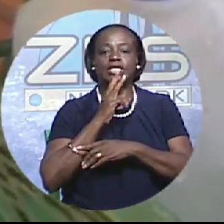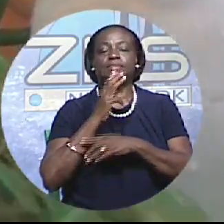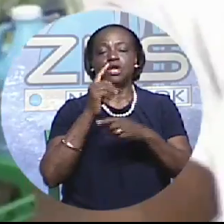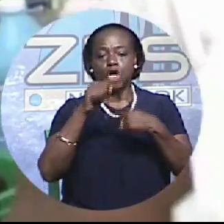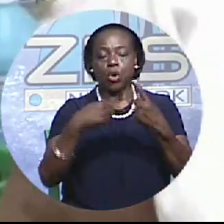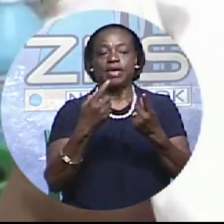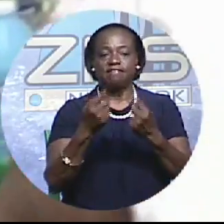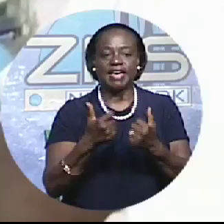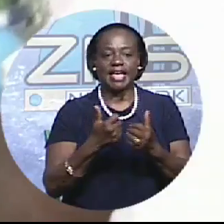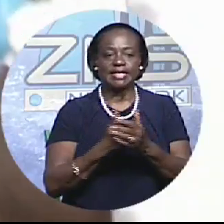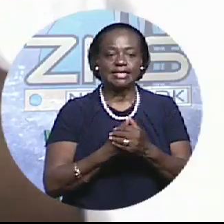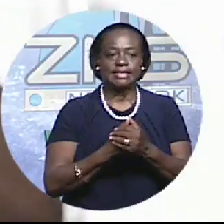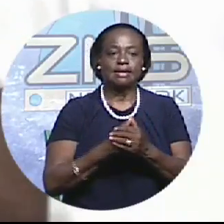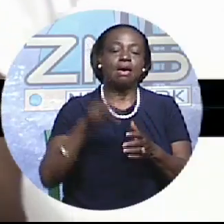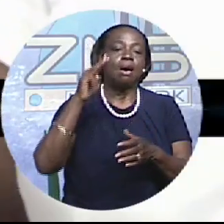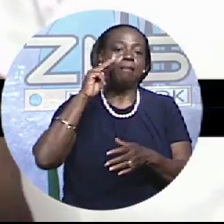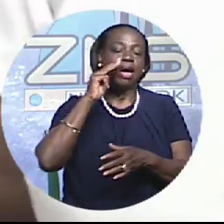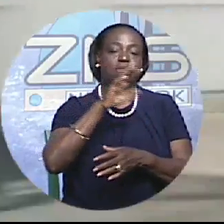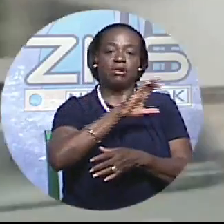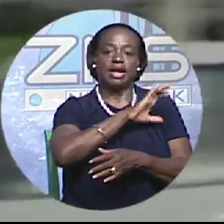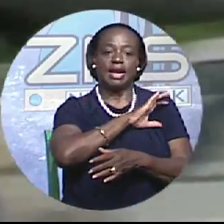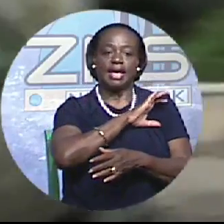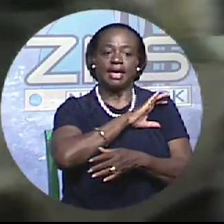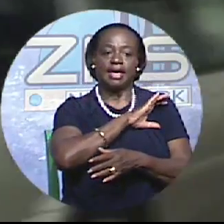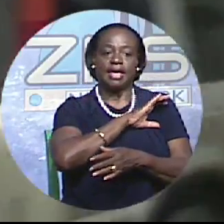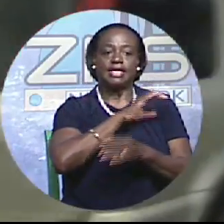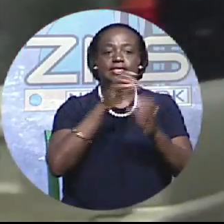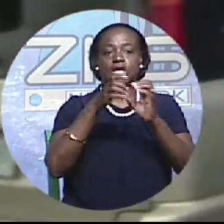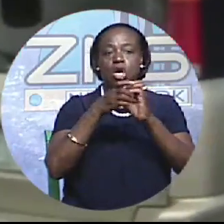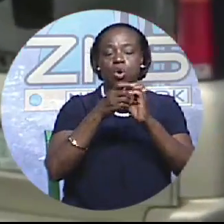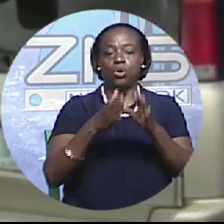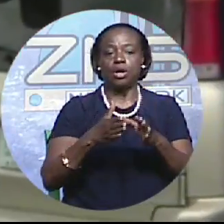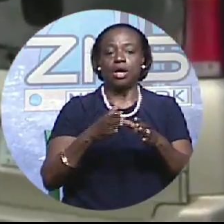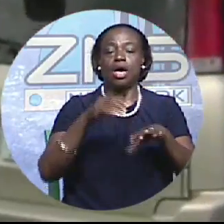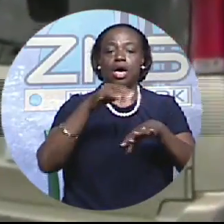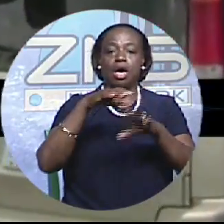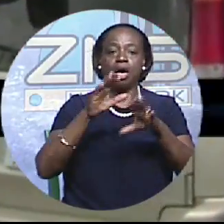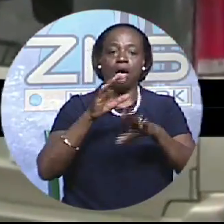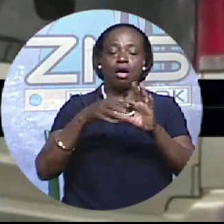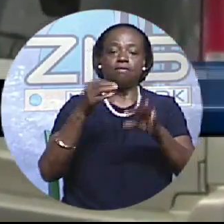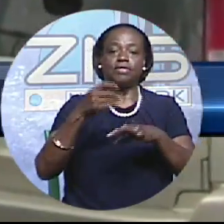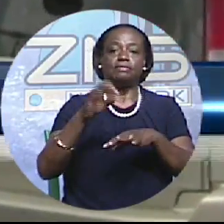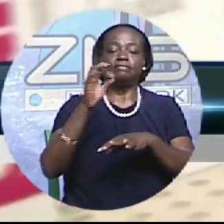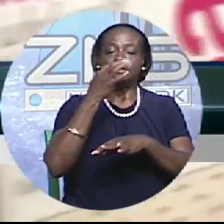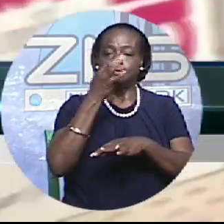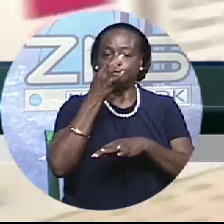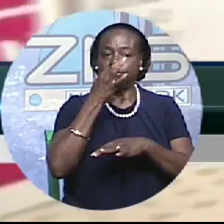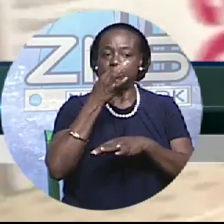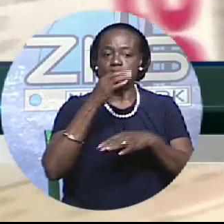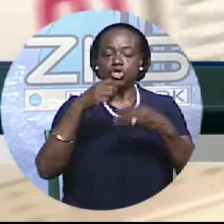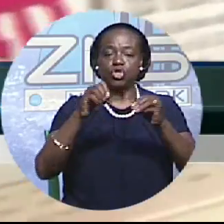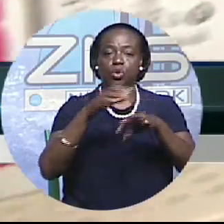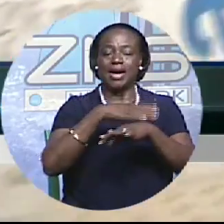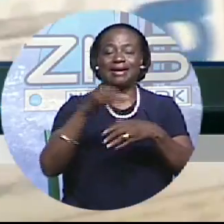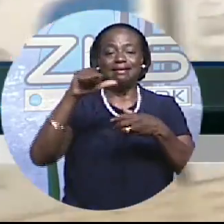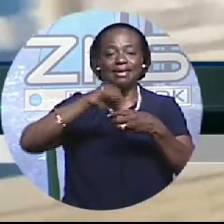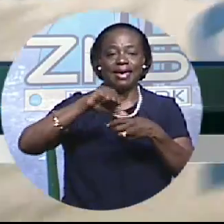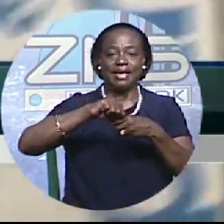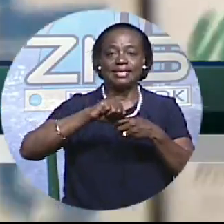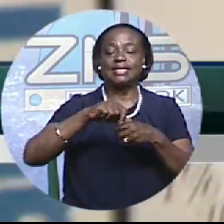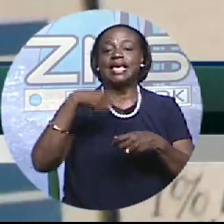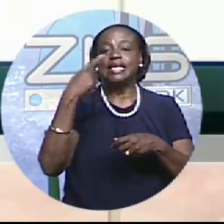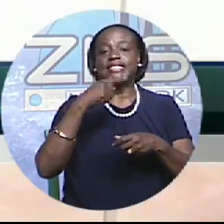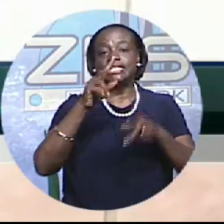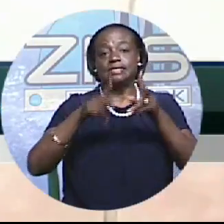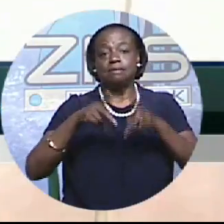fast. Margaret Clare, operator of the Orange Creek Inn, food store, and gas company, said people picked up a few additional